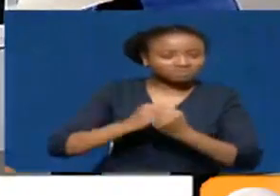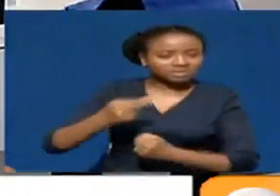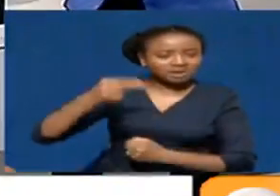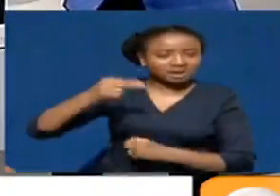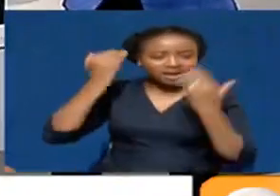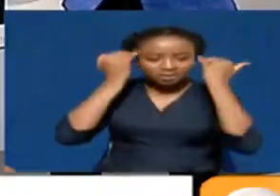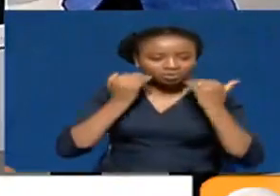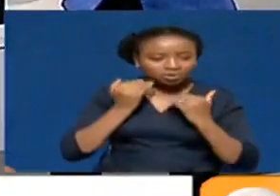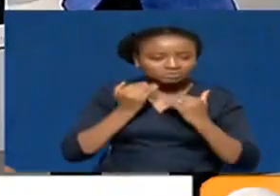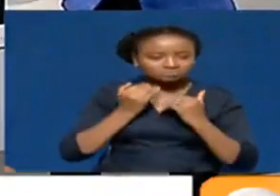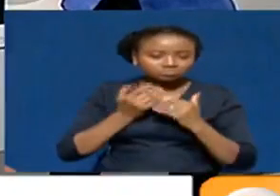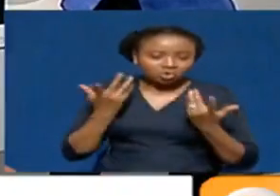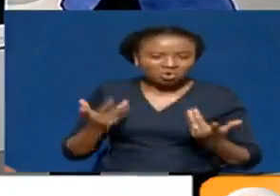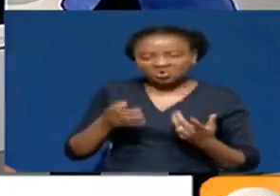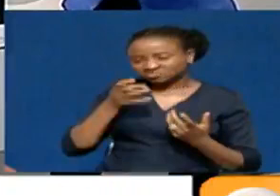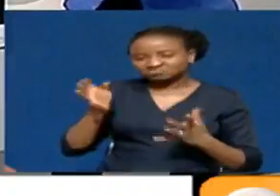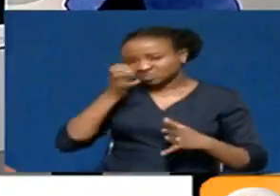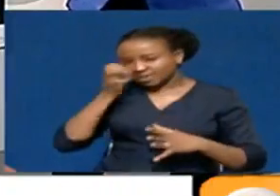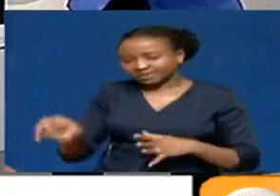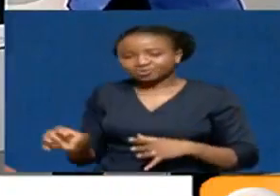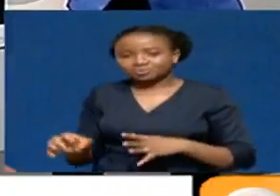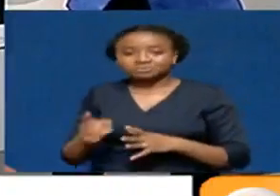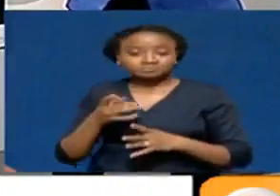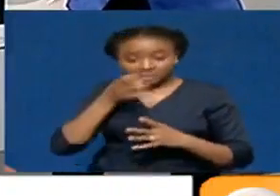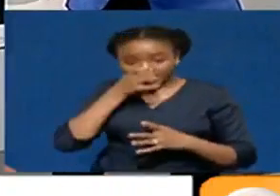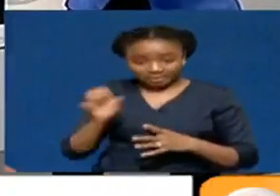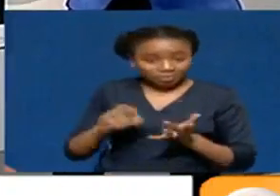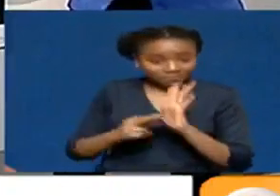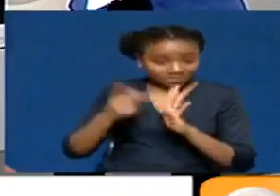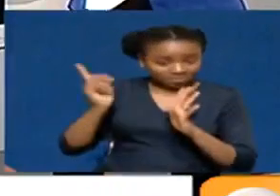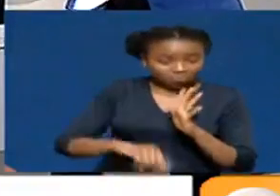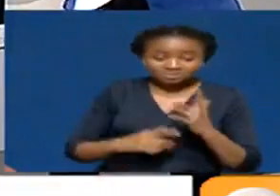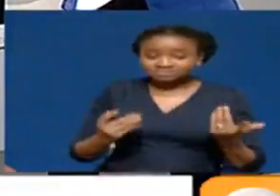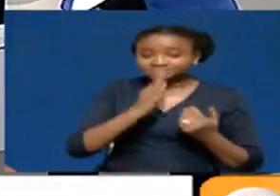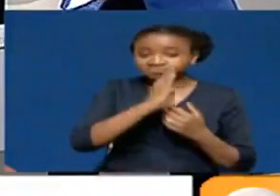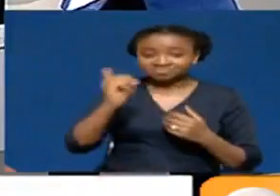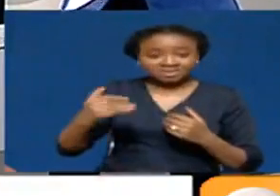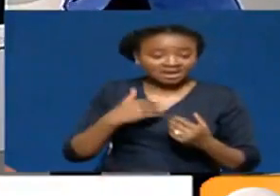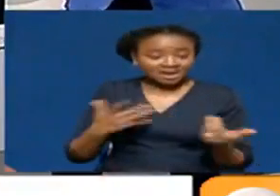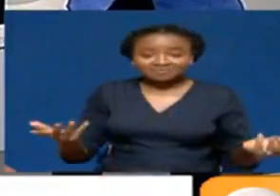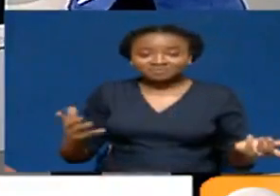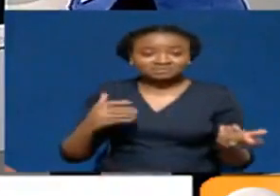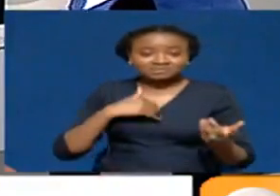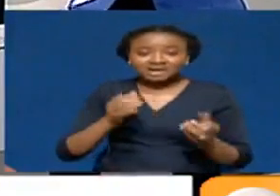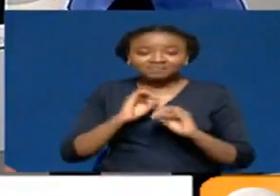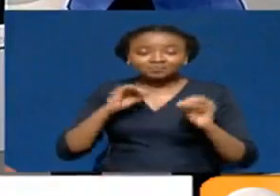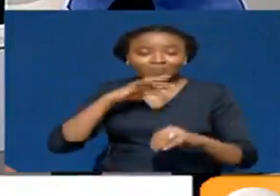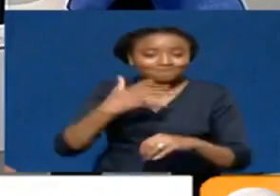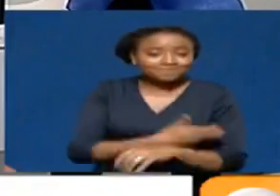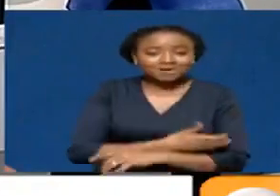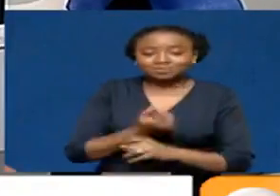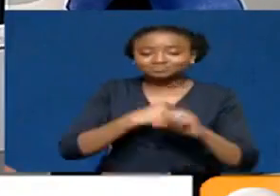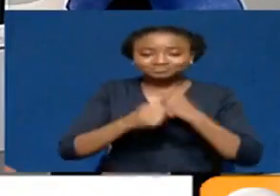order or overturn it that stated that the BBI Steering Committee has no legal capacity to initiate any